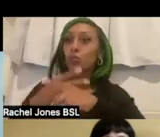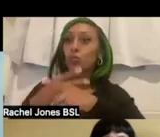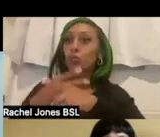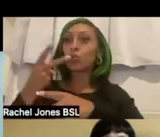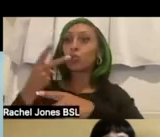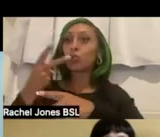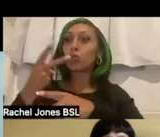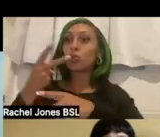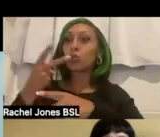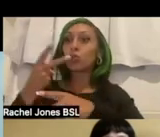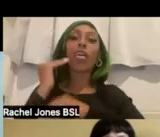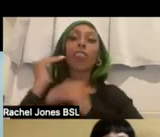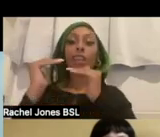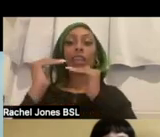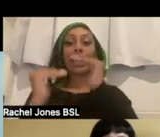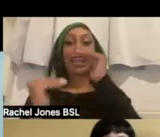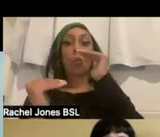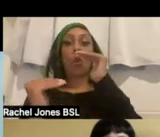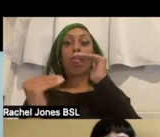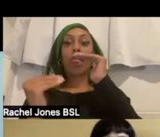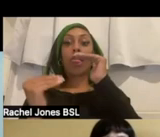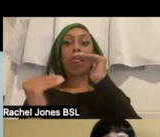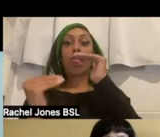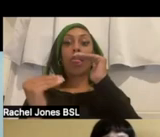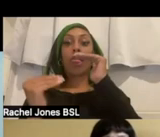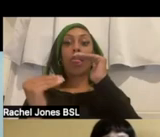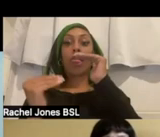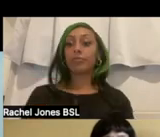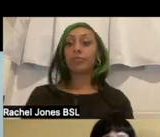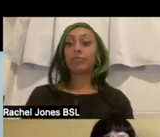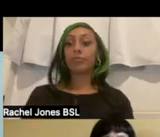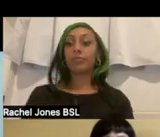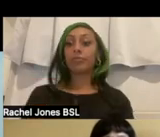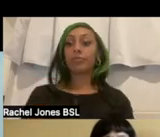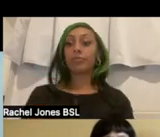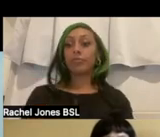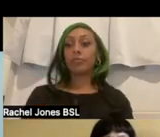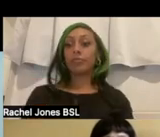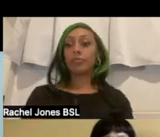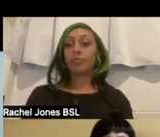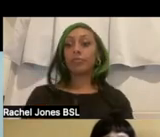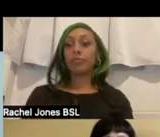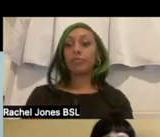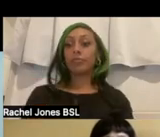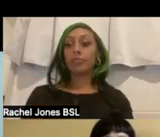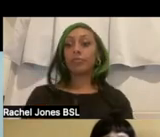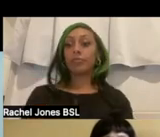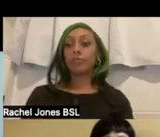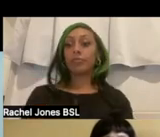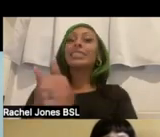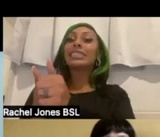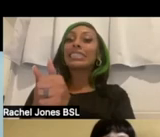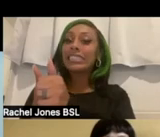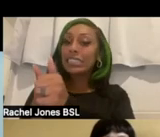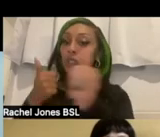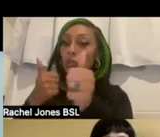Our main methodology was institutional ethnography, and that is to go to the institution, observe, be